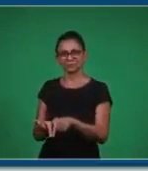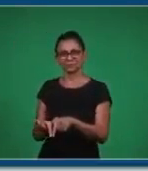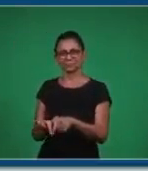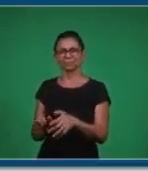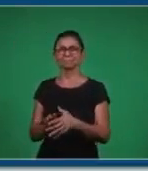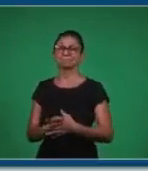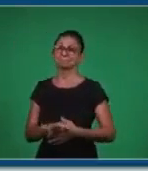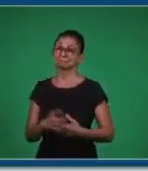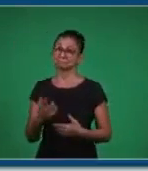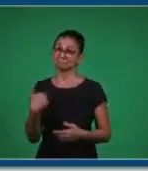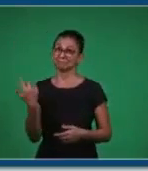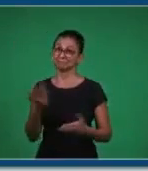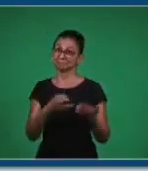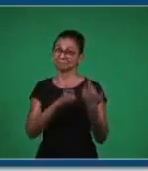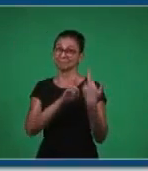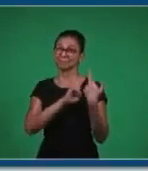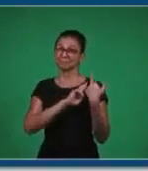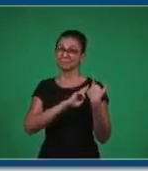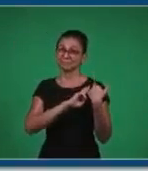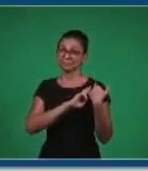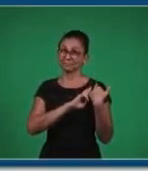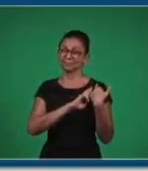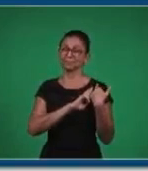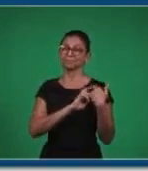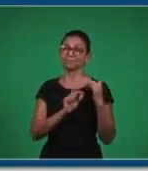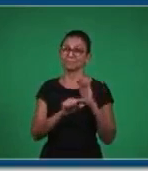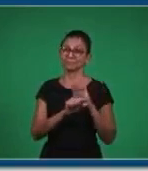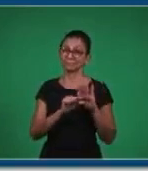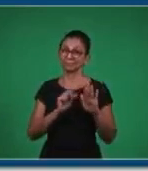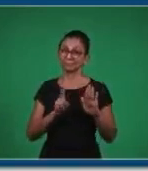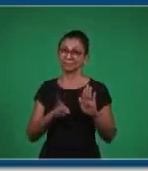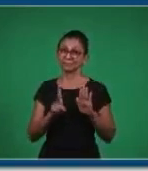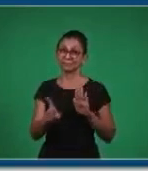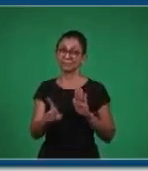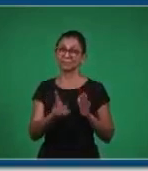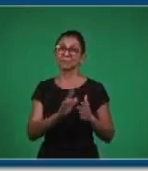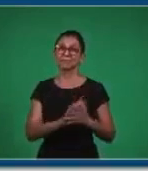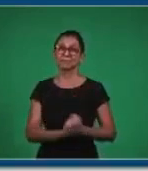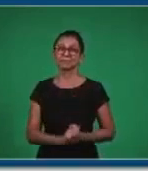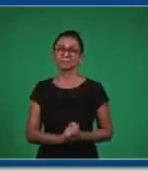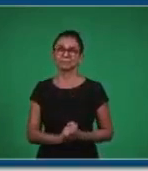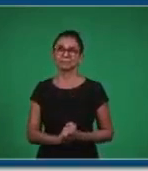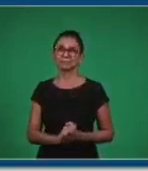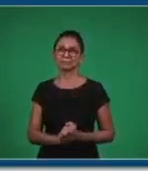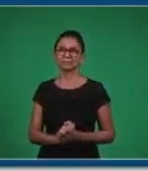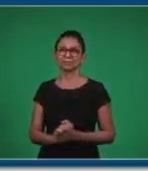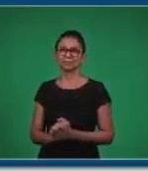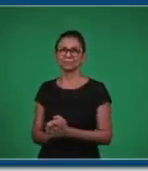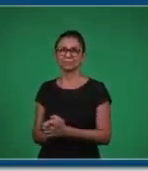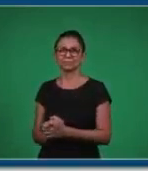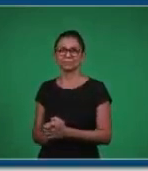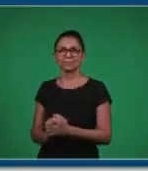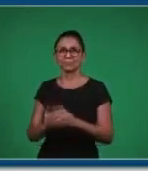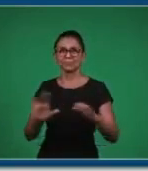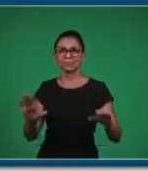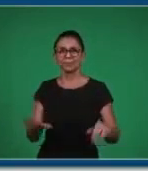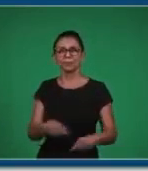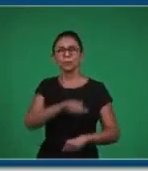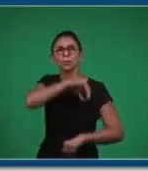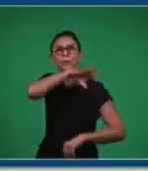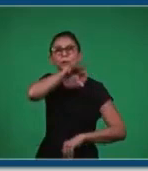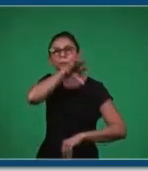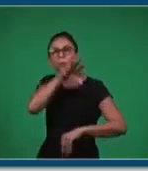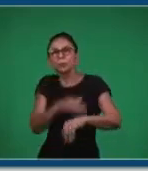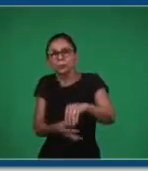that's our role. But the verse also says, the ones who are nursing, he